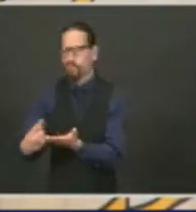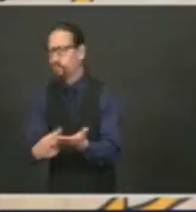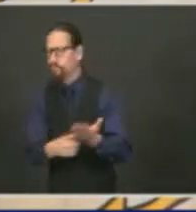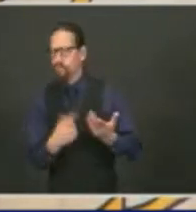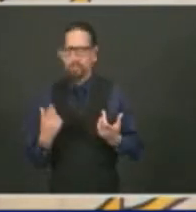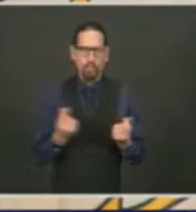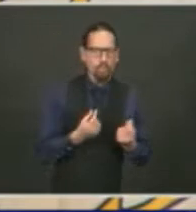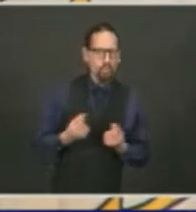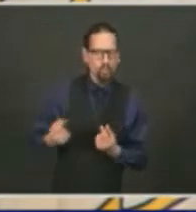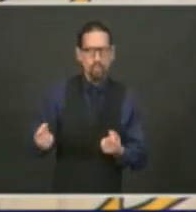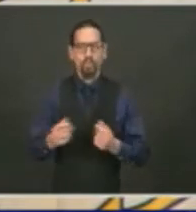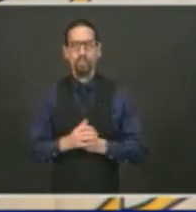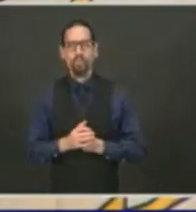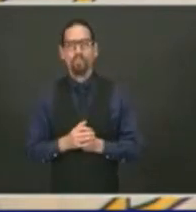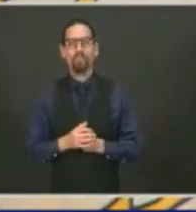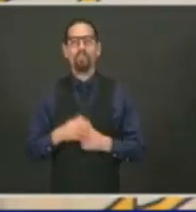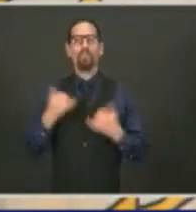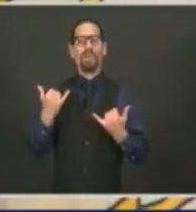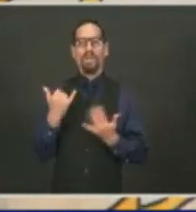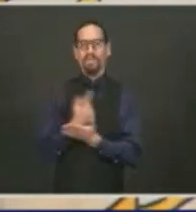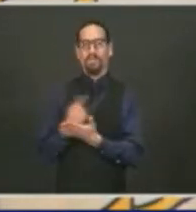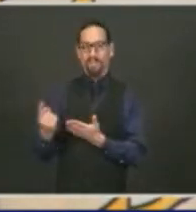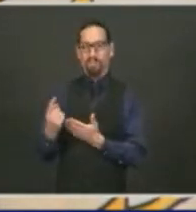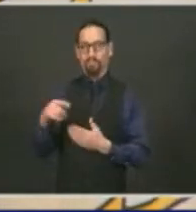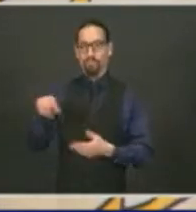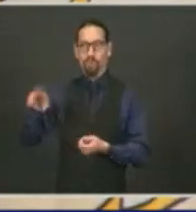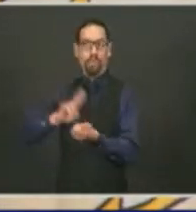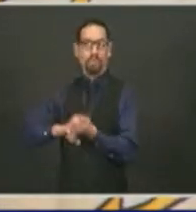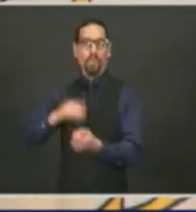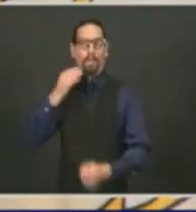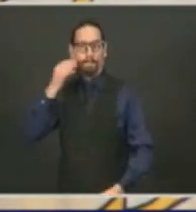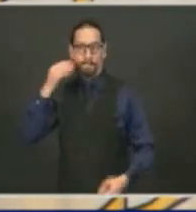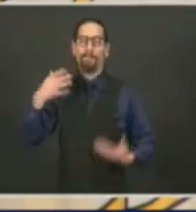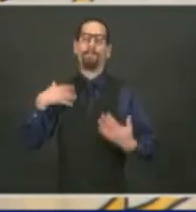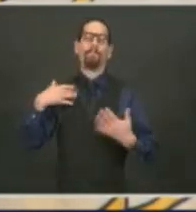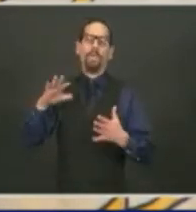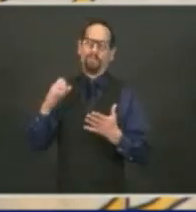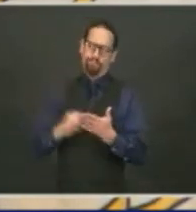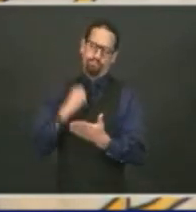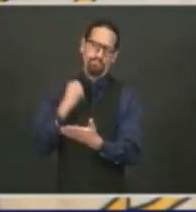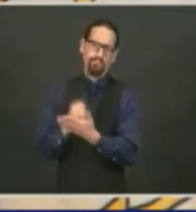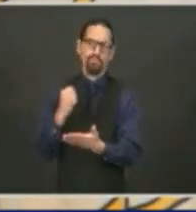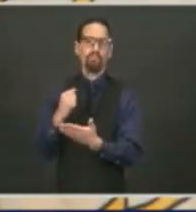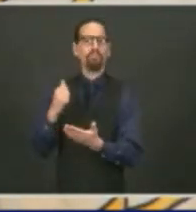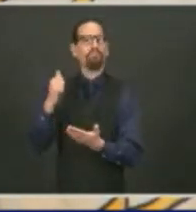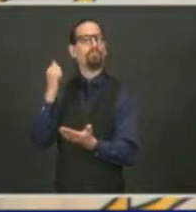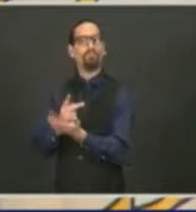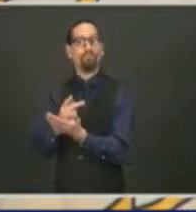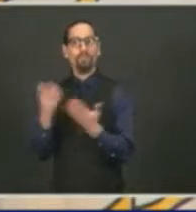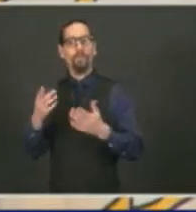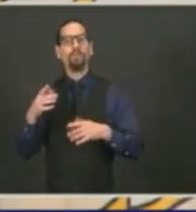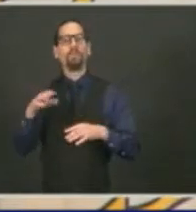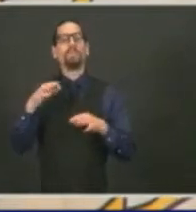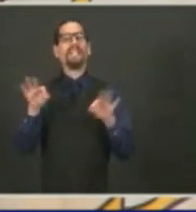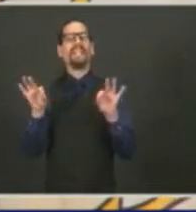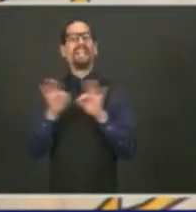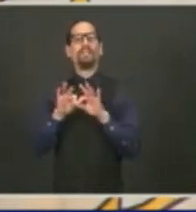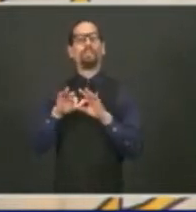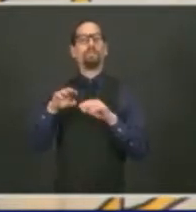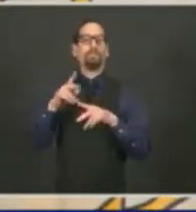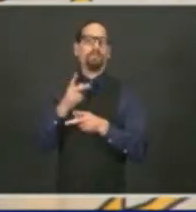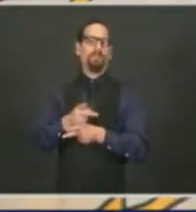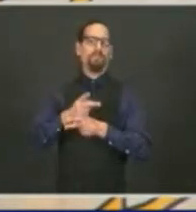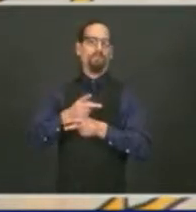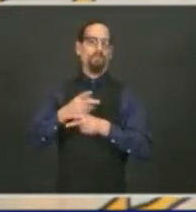This week, we gave nursing homes the green light to allow essential caregivers to take care of